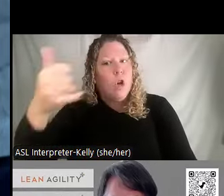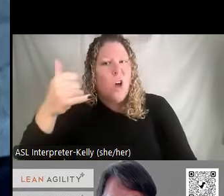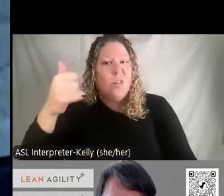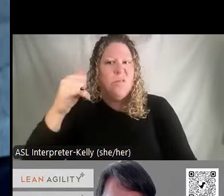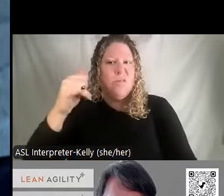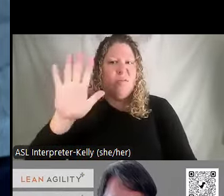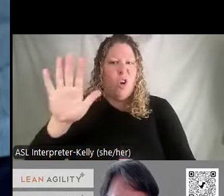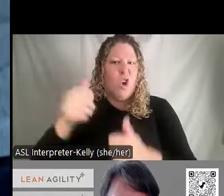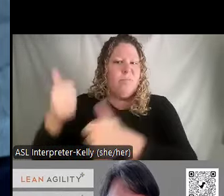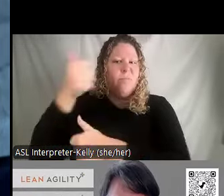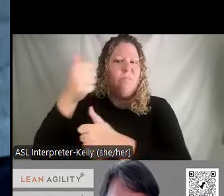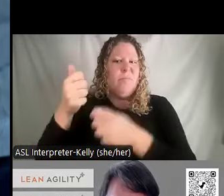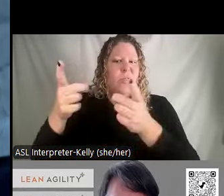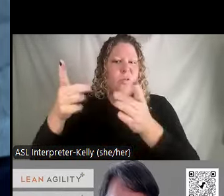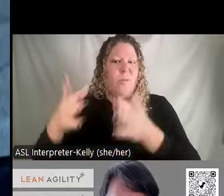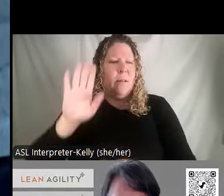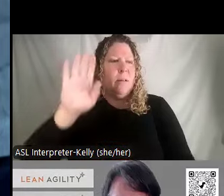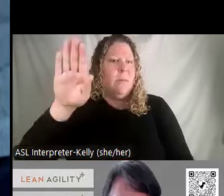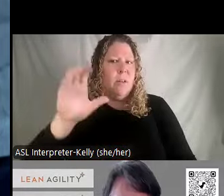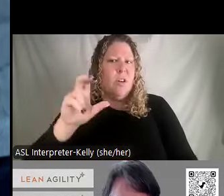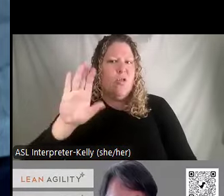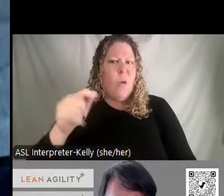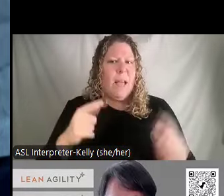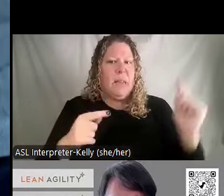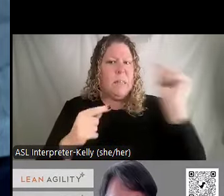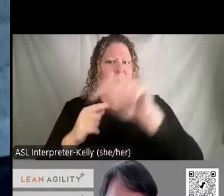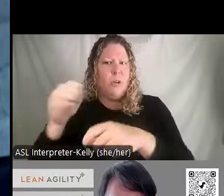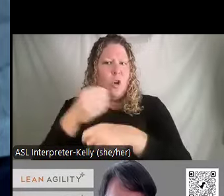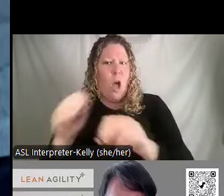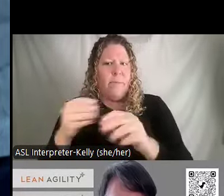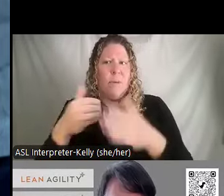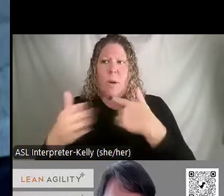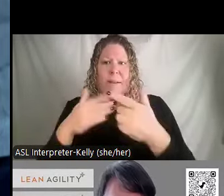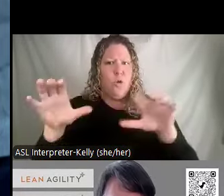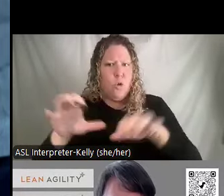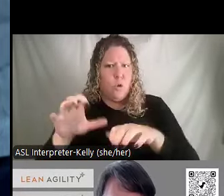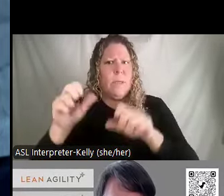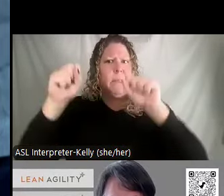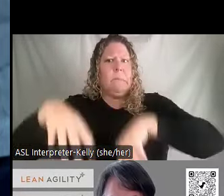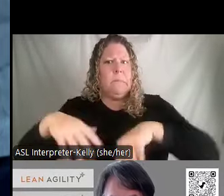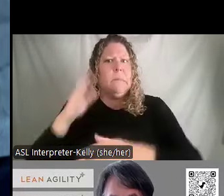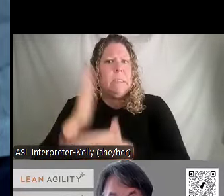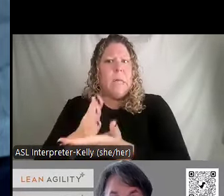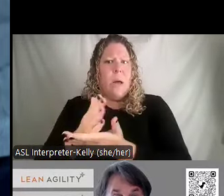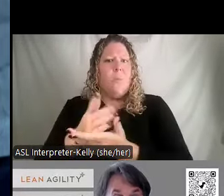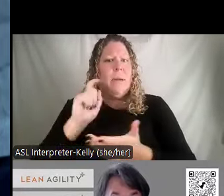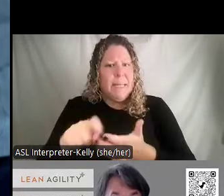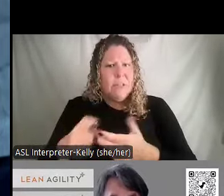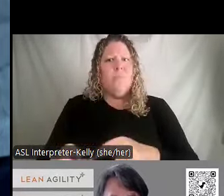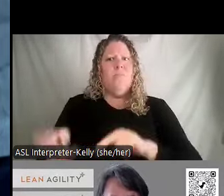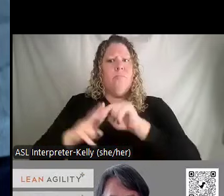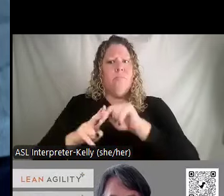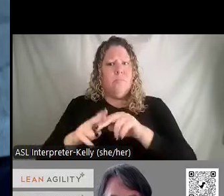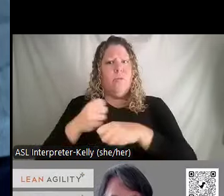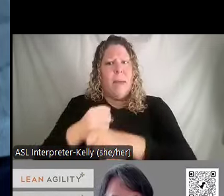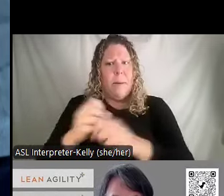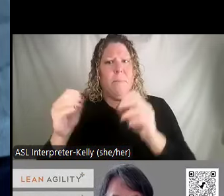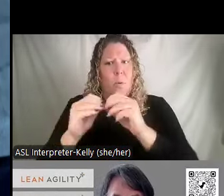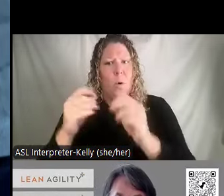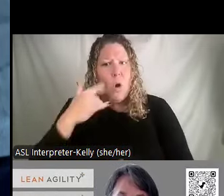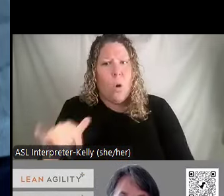senior director, and says, Craig's going to your office right now. Whatever you're doing, drop it. We need to increase our capacity. So sure enough, 3